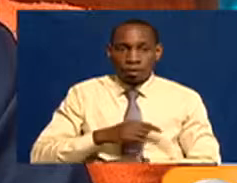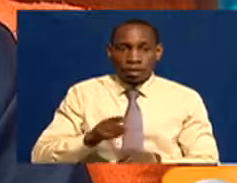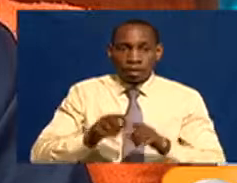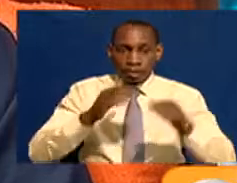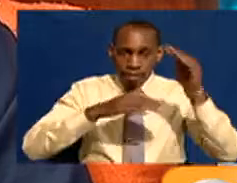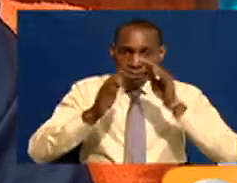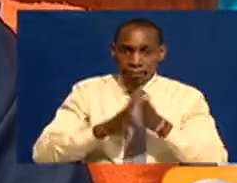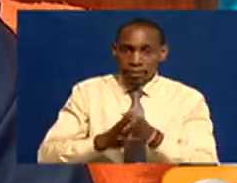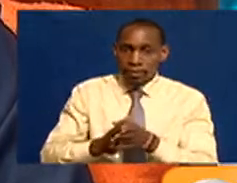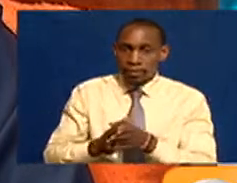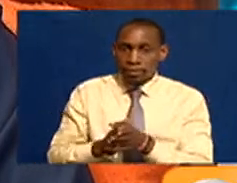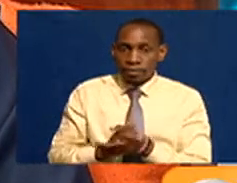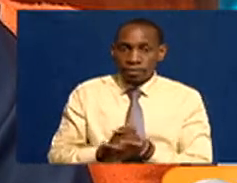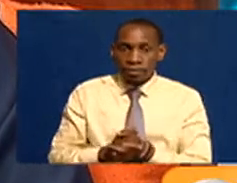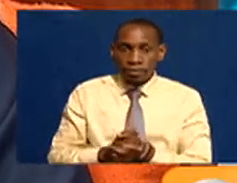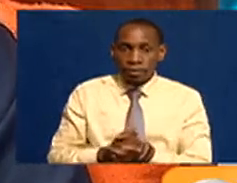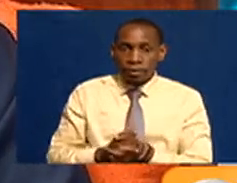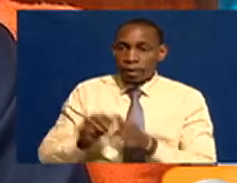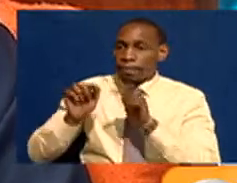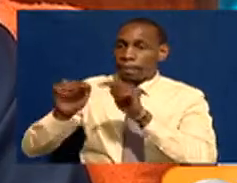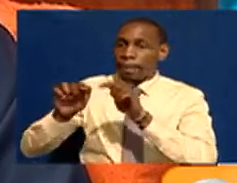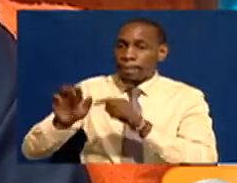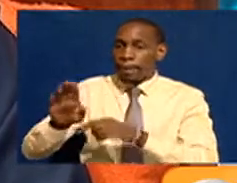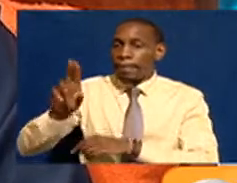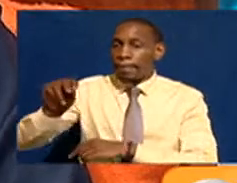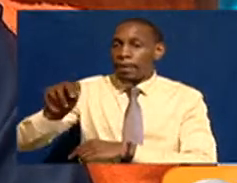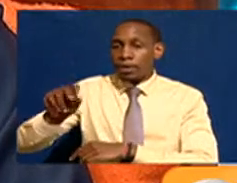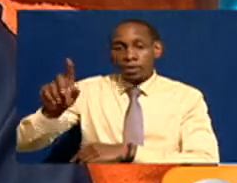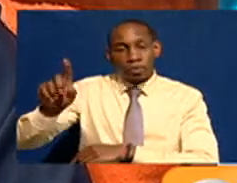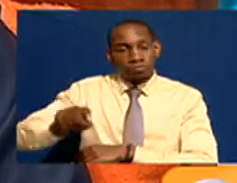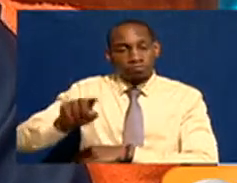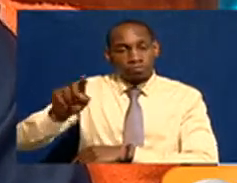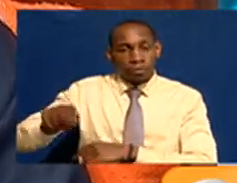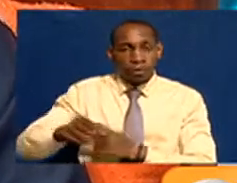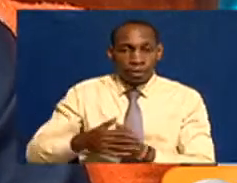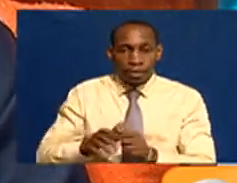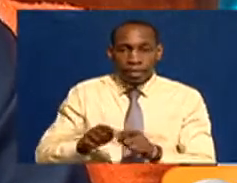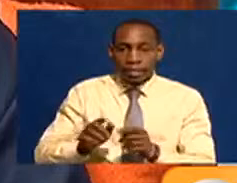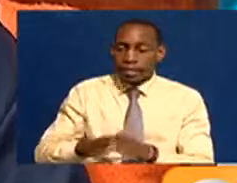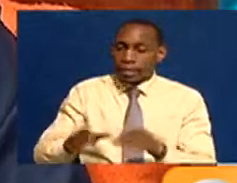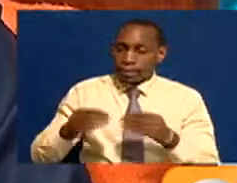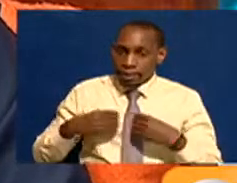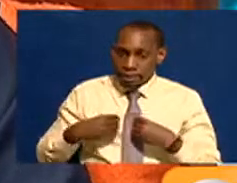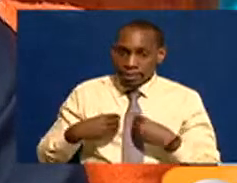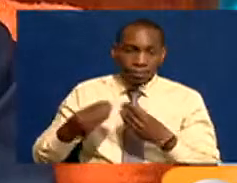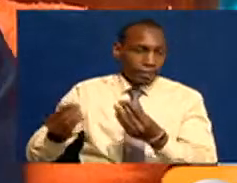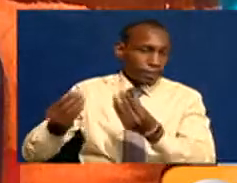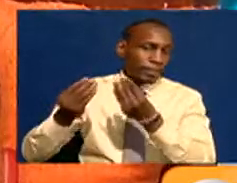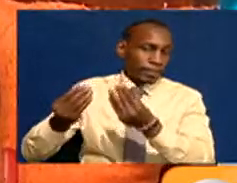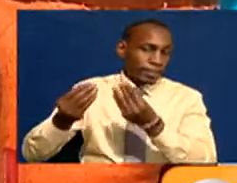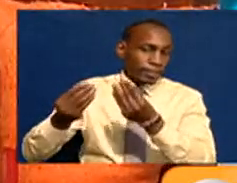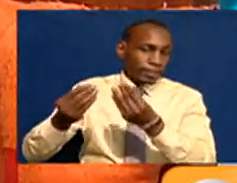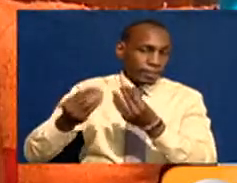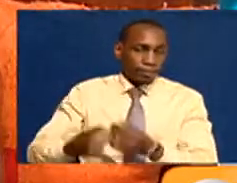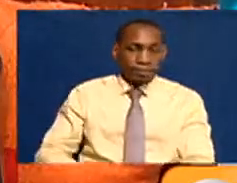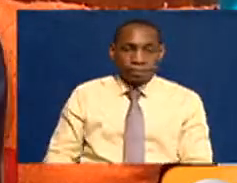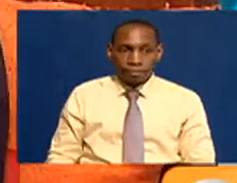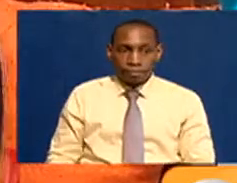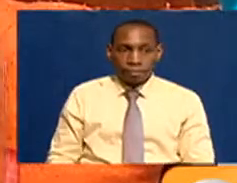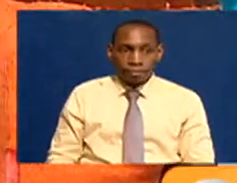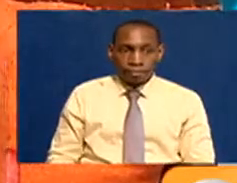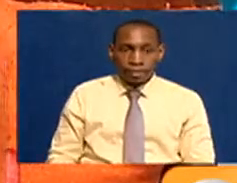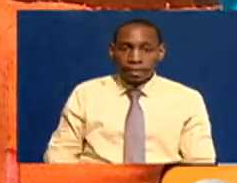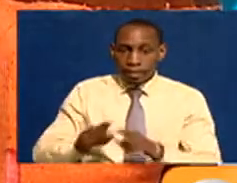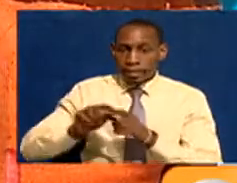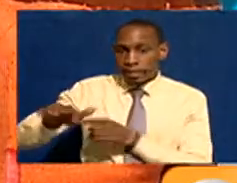there telling him off and saying, no, you are wrong, you know, and he's saying, no, okay, educate me, you know. Yeah. That kind of